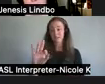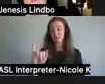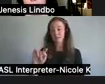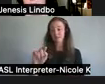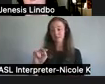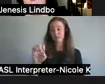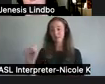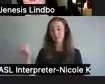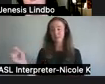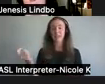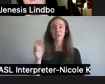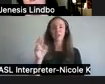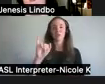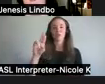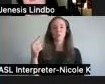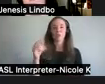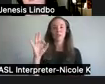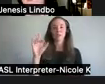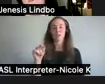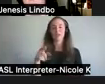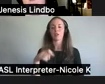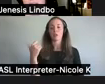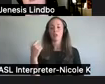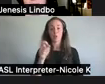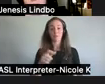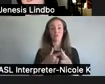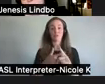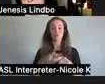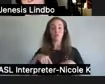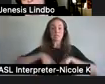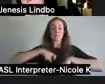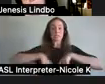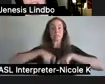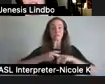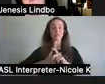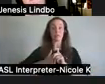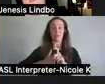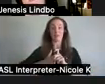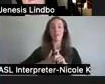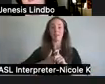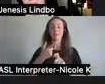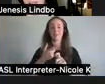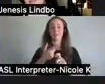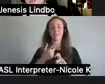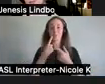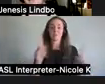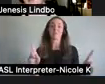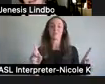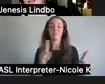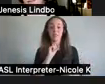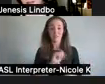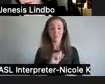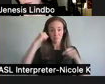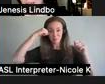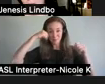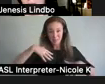Fit games and the modded games where you have to run in place to get anywhere on the map. You can definitely break a